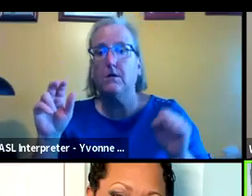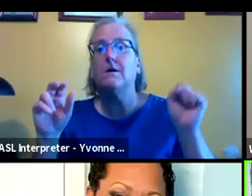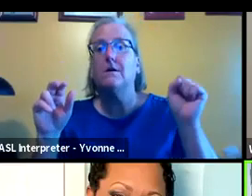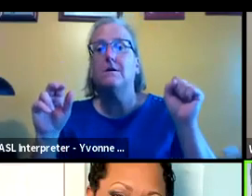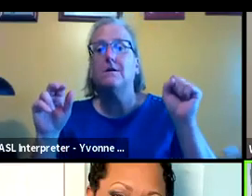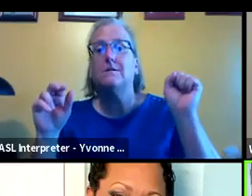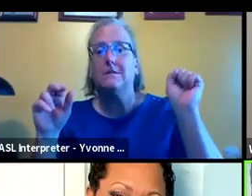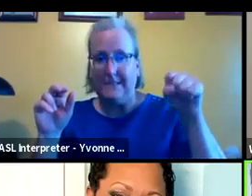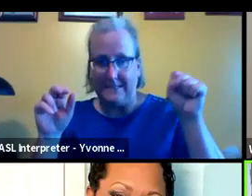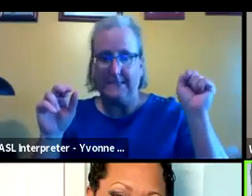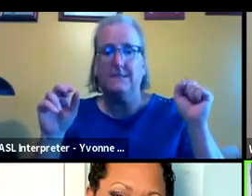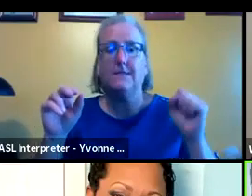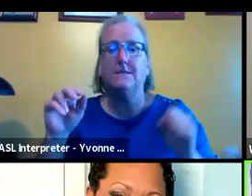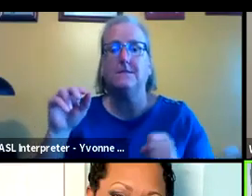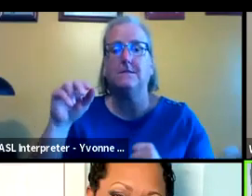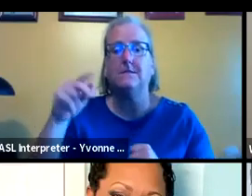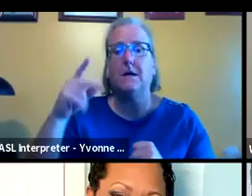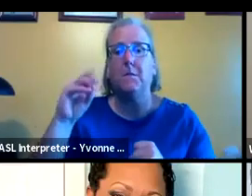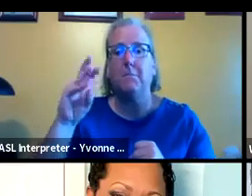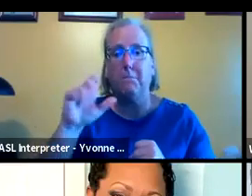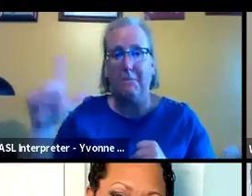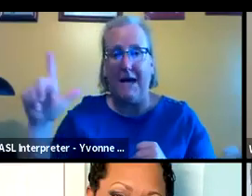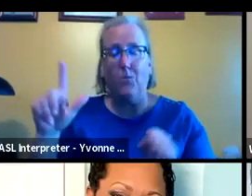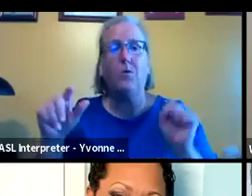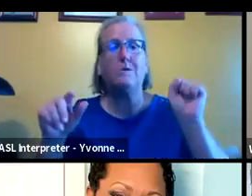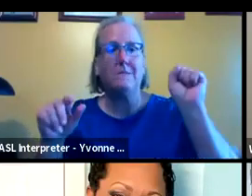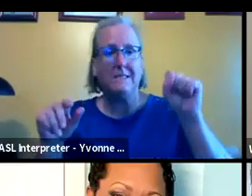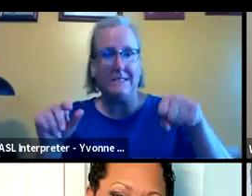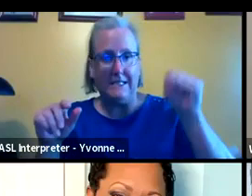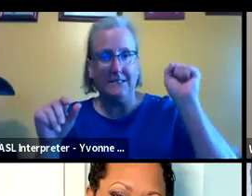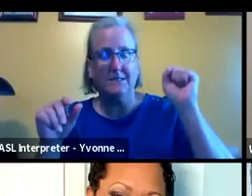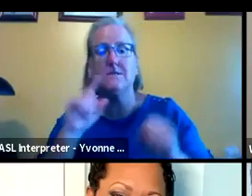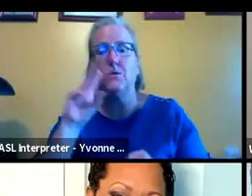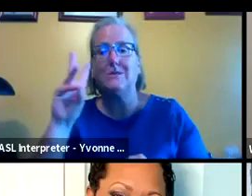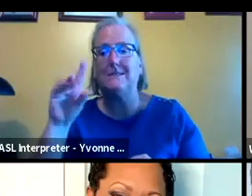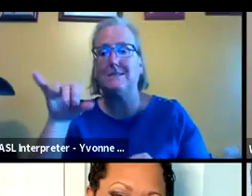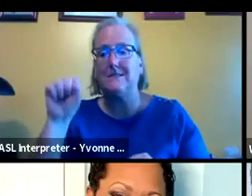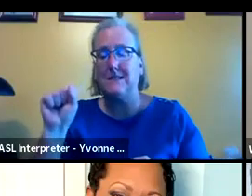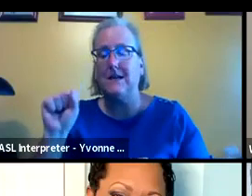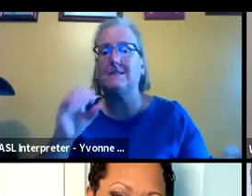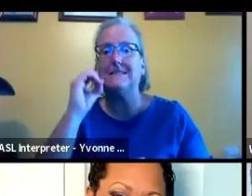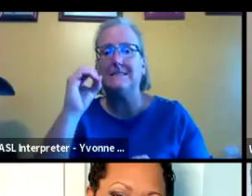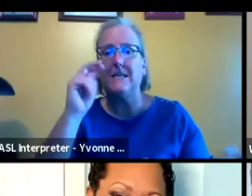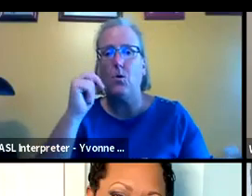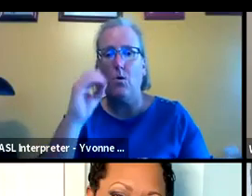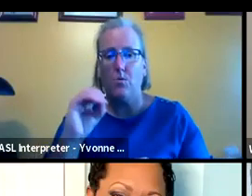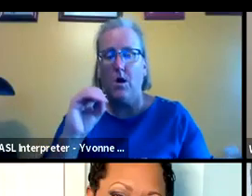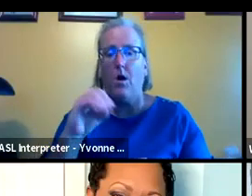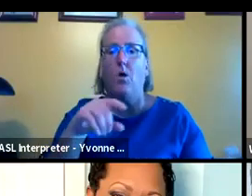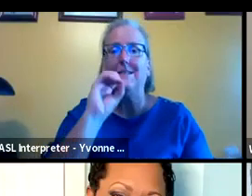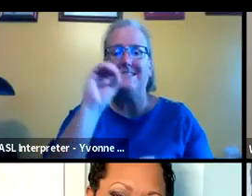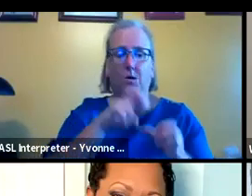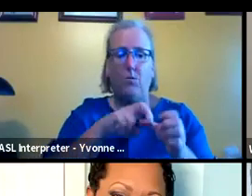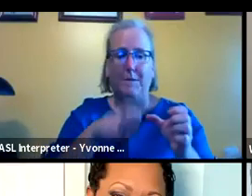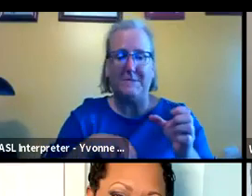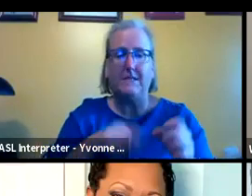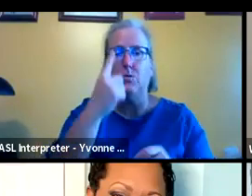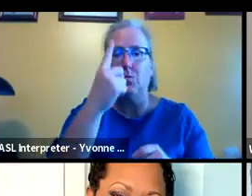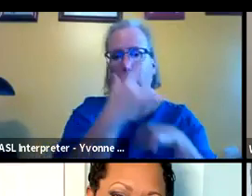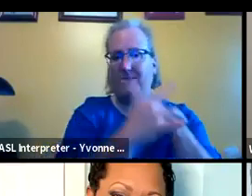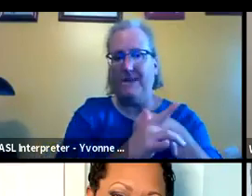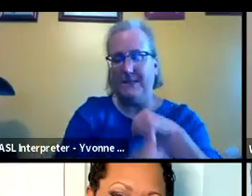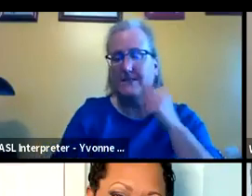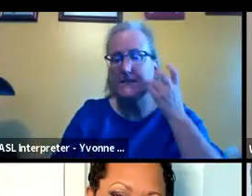Alethea Smith Tucker, yes. Okay, Keely Powell also votes yes. 6 yes, 0 no, 0 abstentions, one